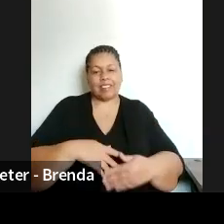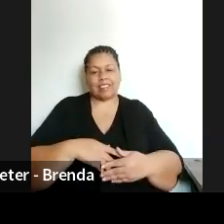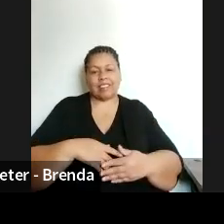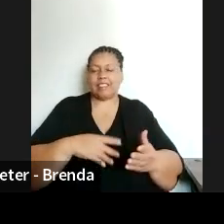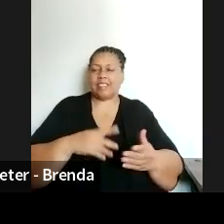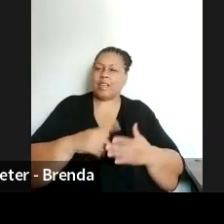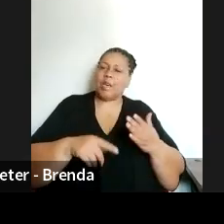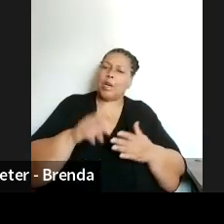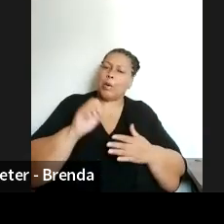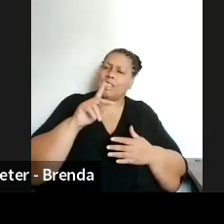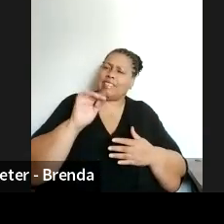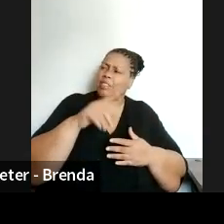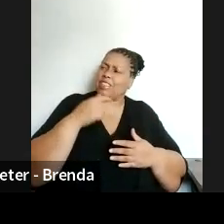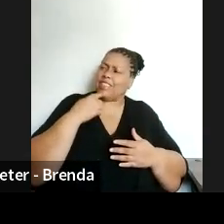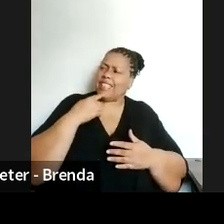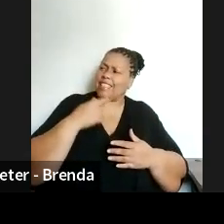that?